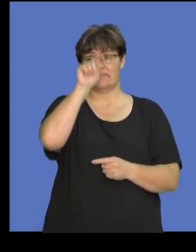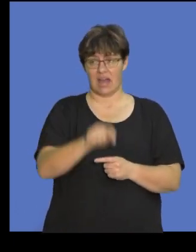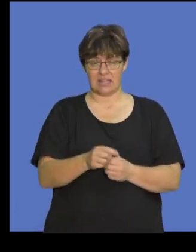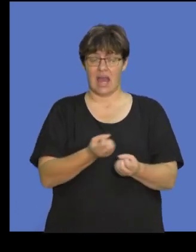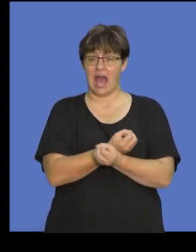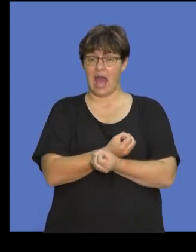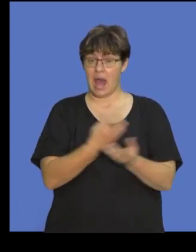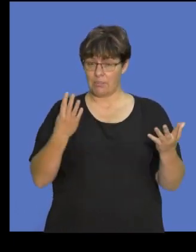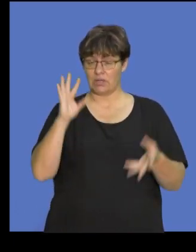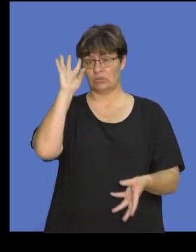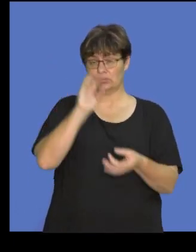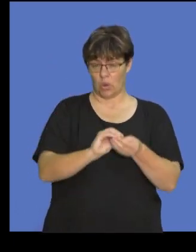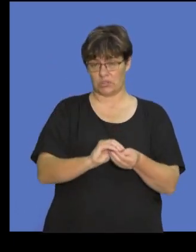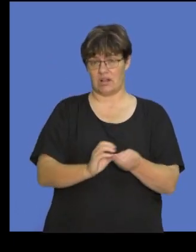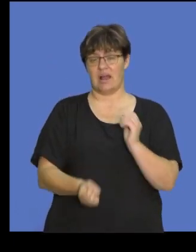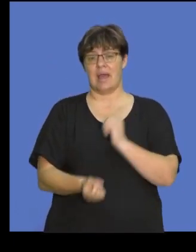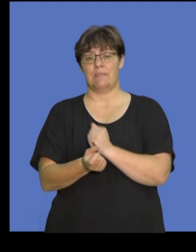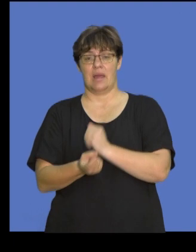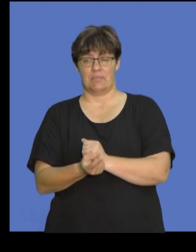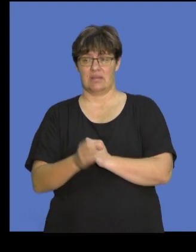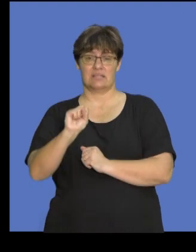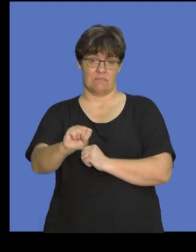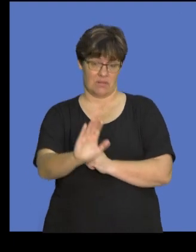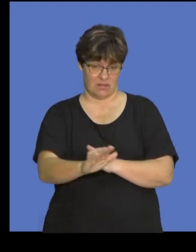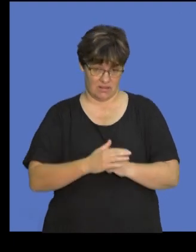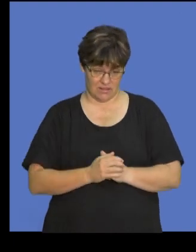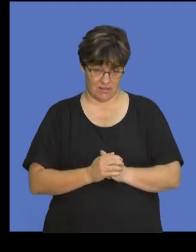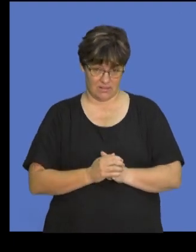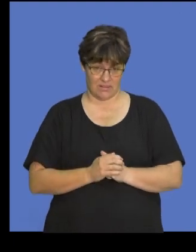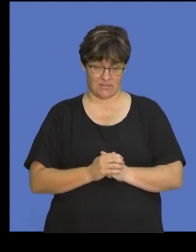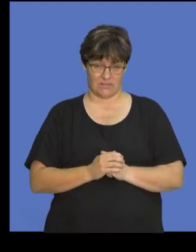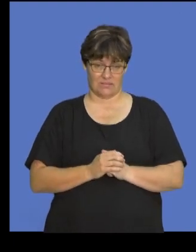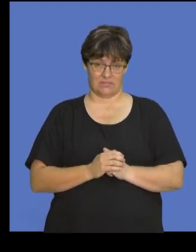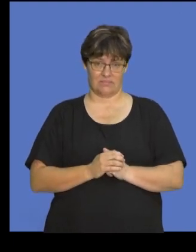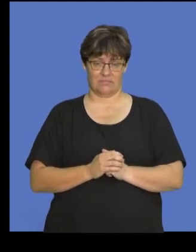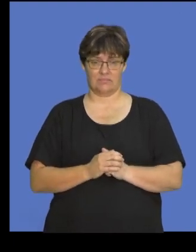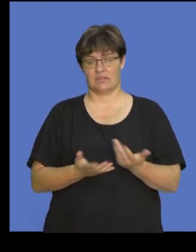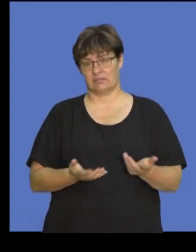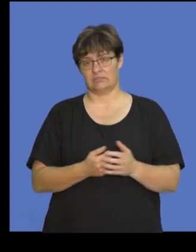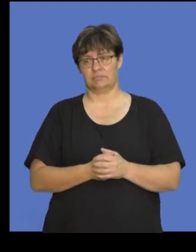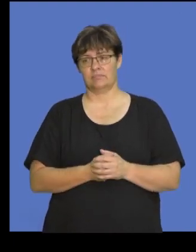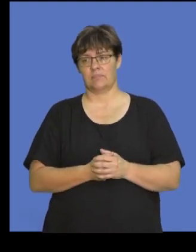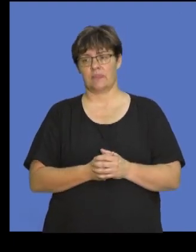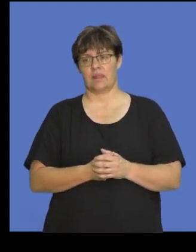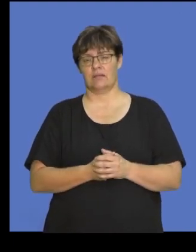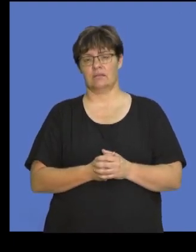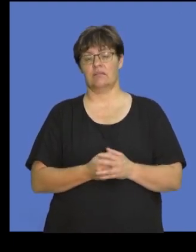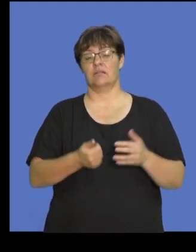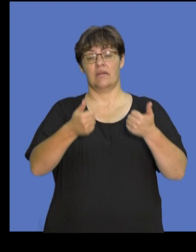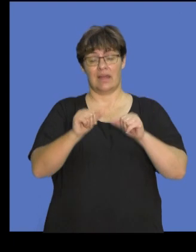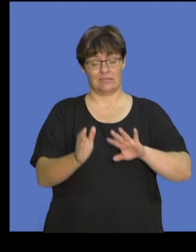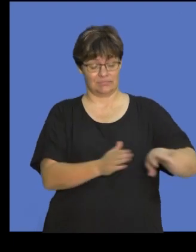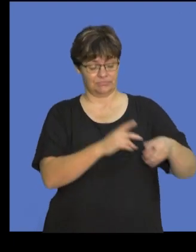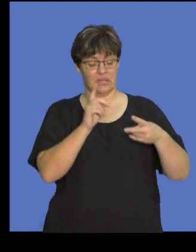the number of total events that could also happen in a particular situation or scenario. Then we